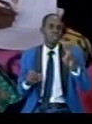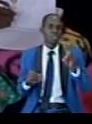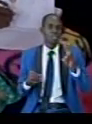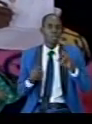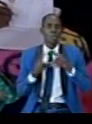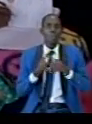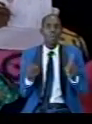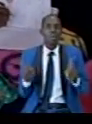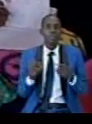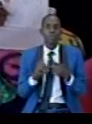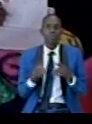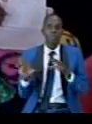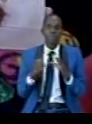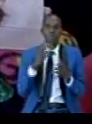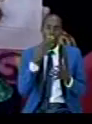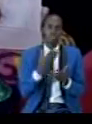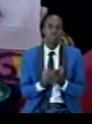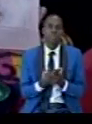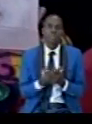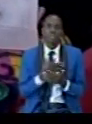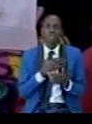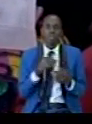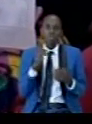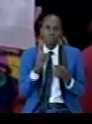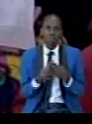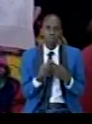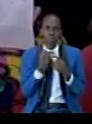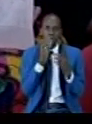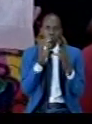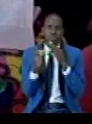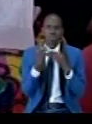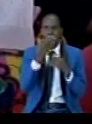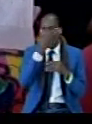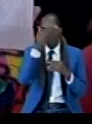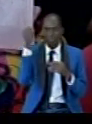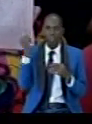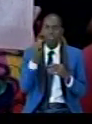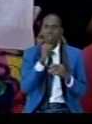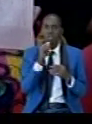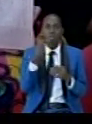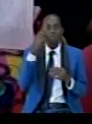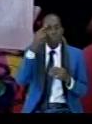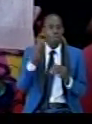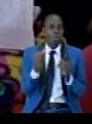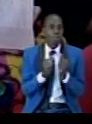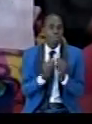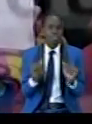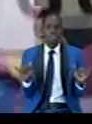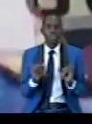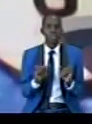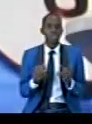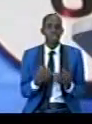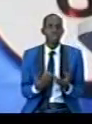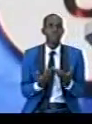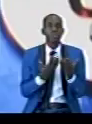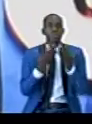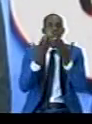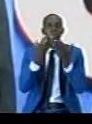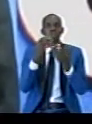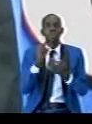to do good and to communicate, forget not, for such